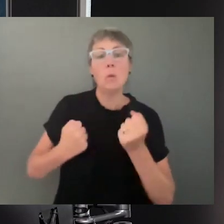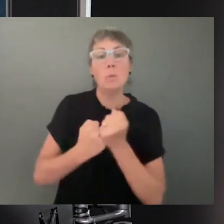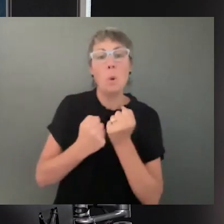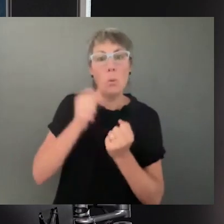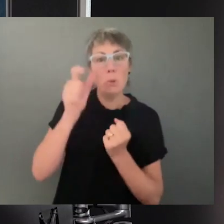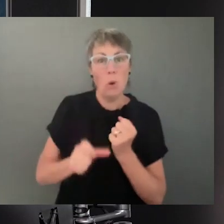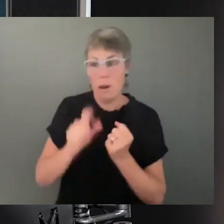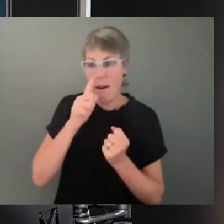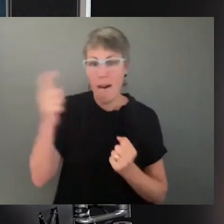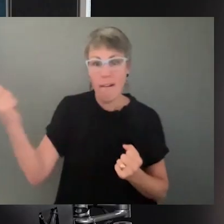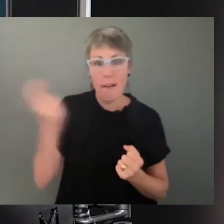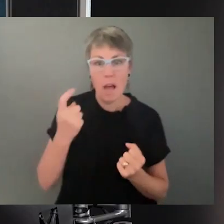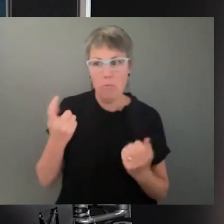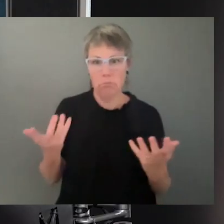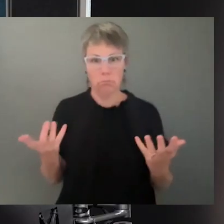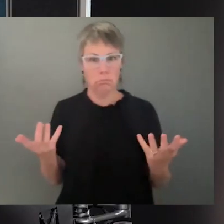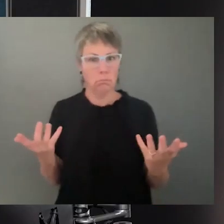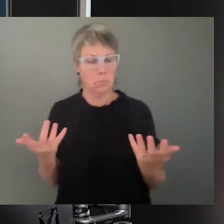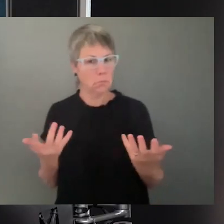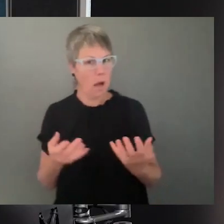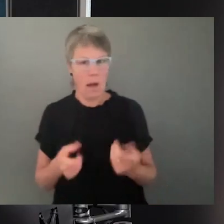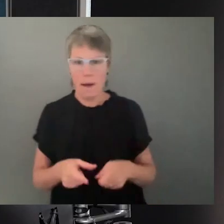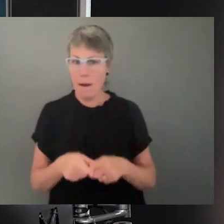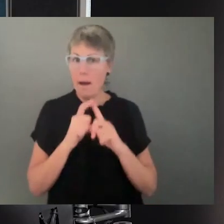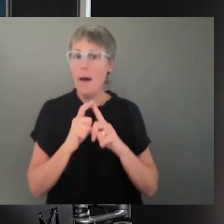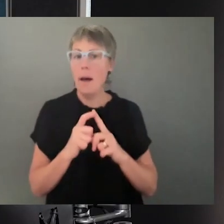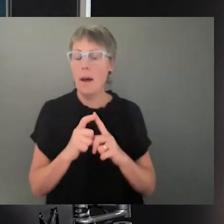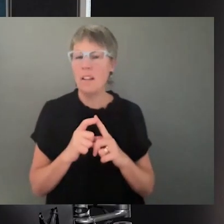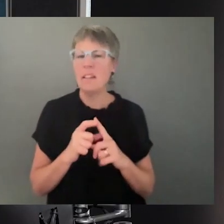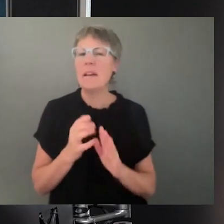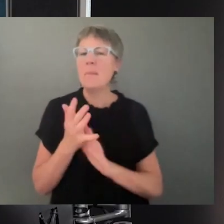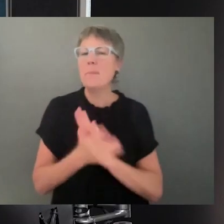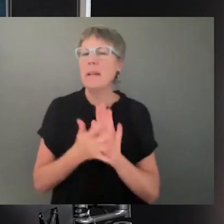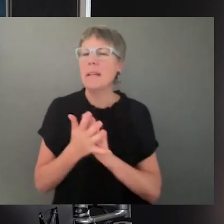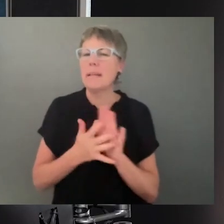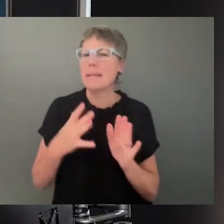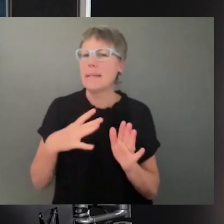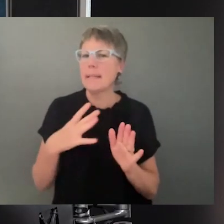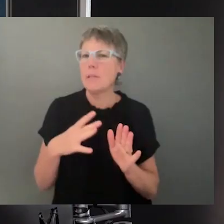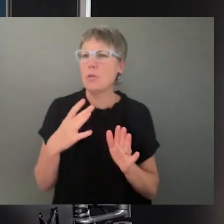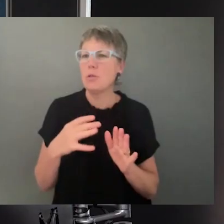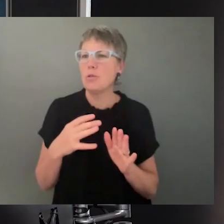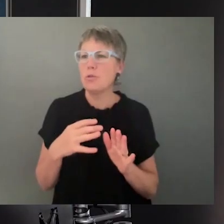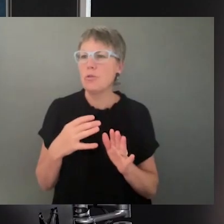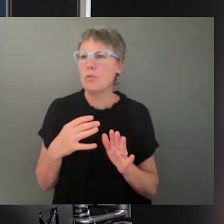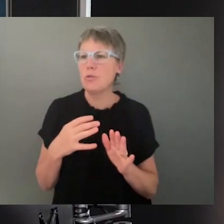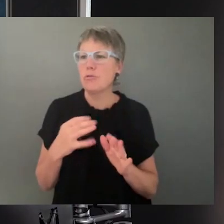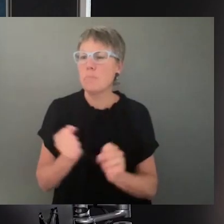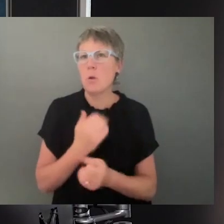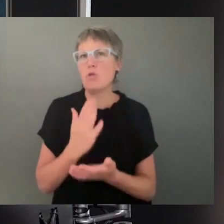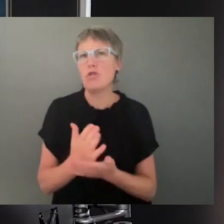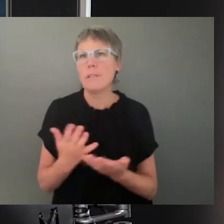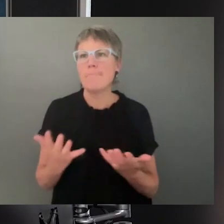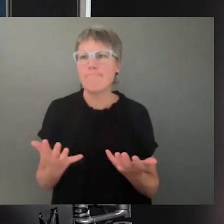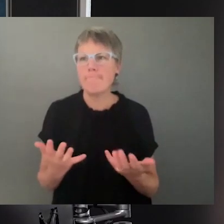those things become compromised in a disaster, that can make it even more challenging for people. So one of the biggest gaps we